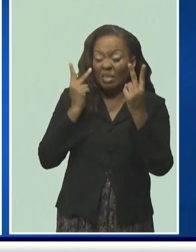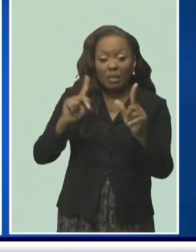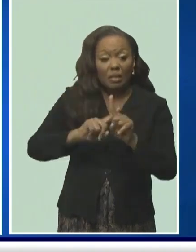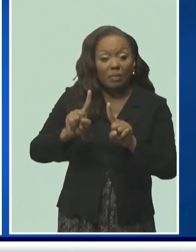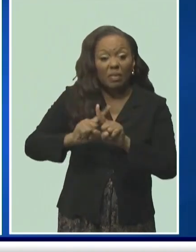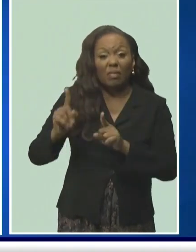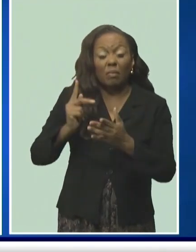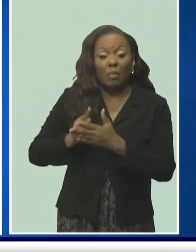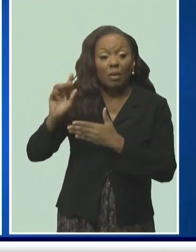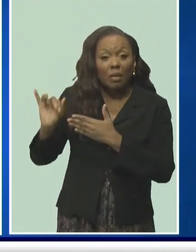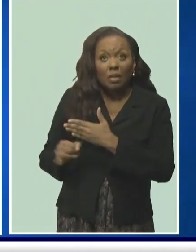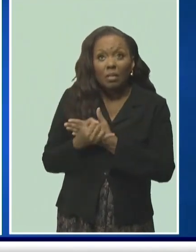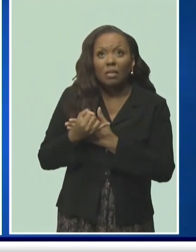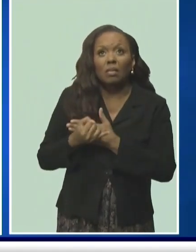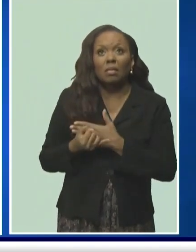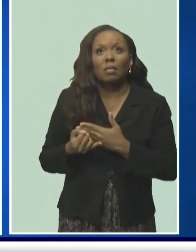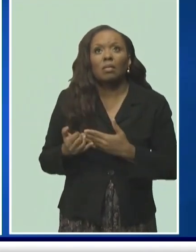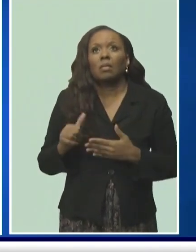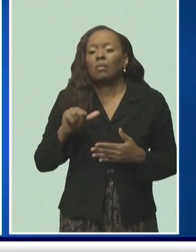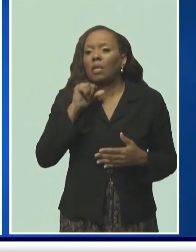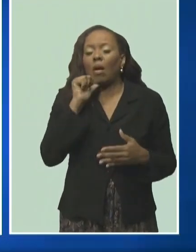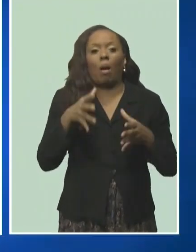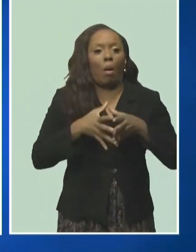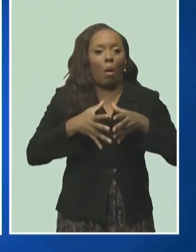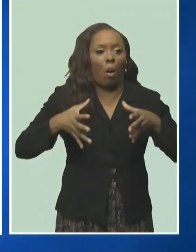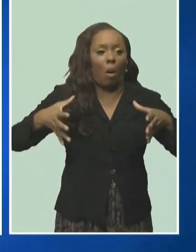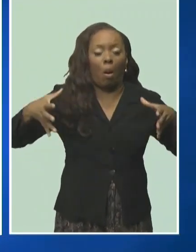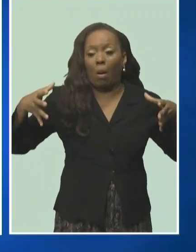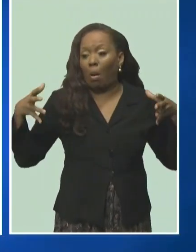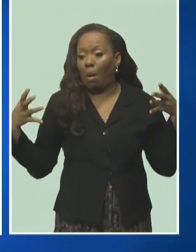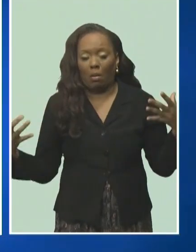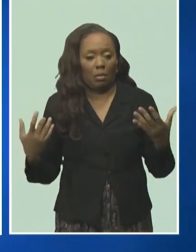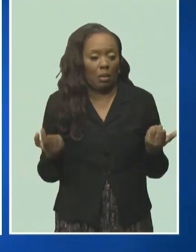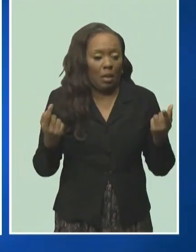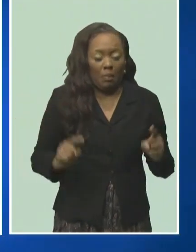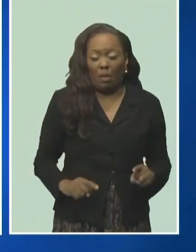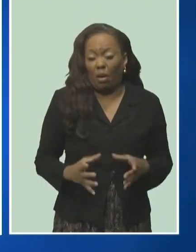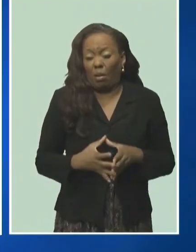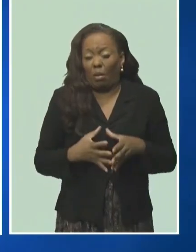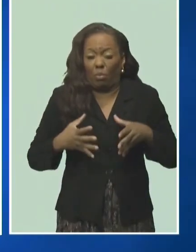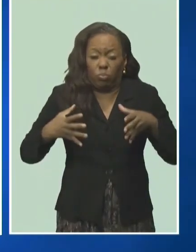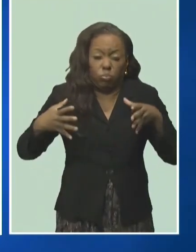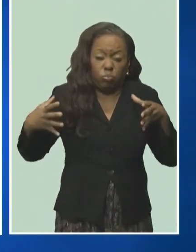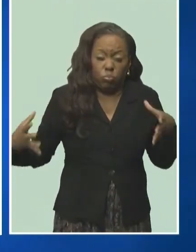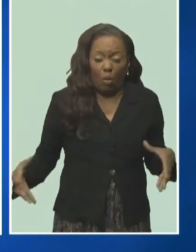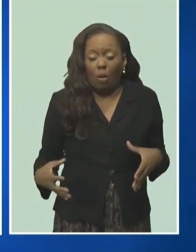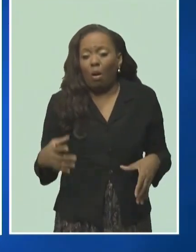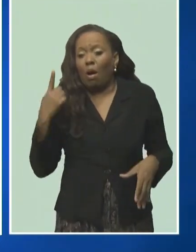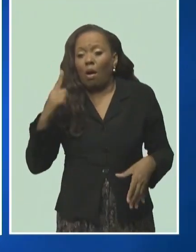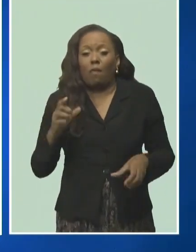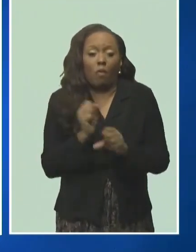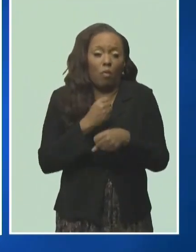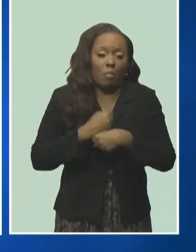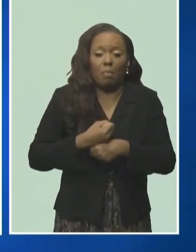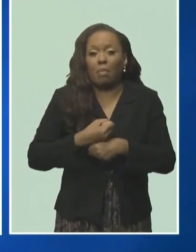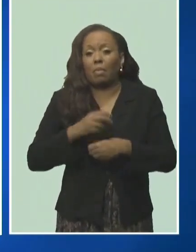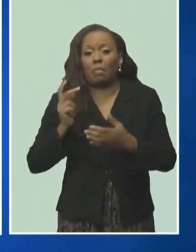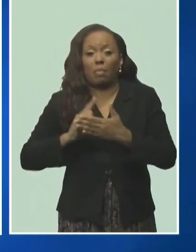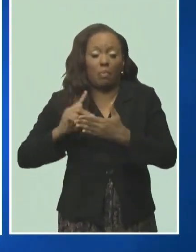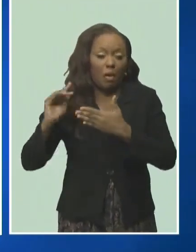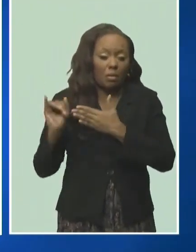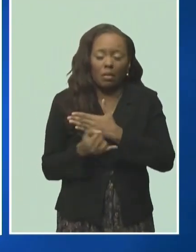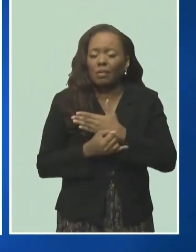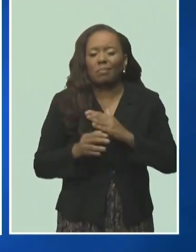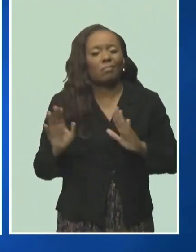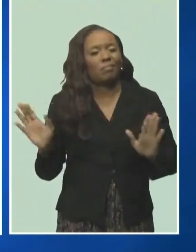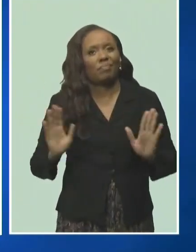like, there were not substantial resources that needed to happen in order to to build those projects. You know, you